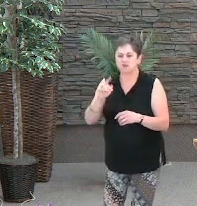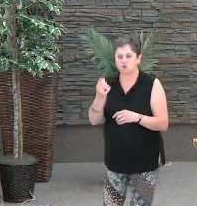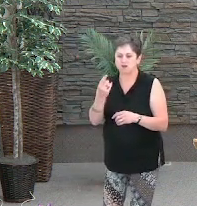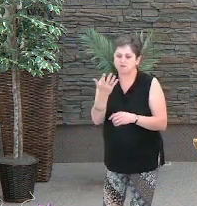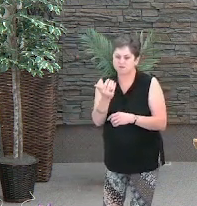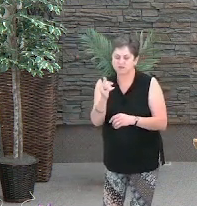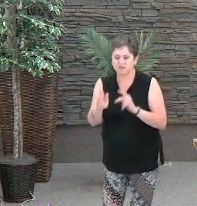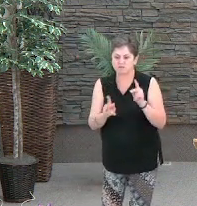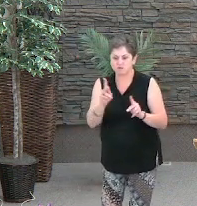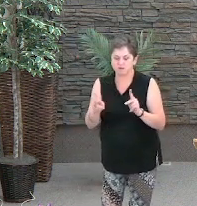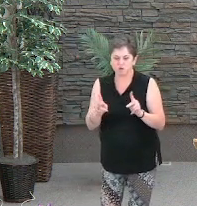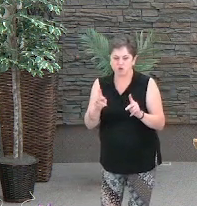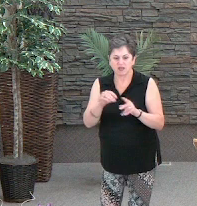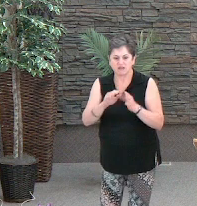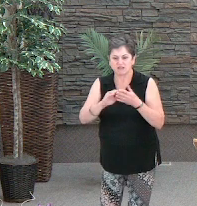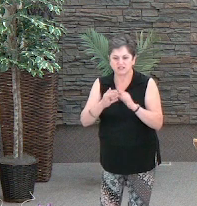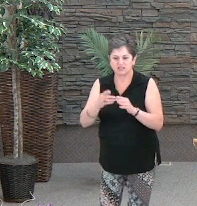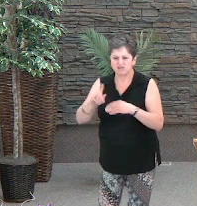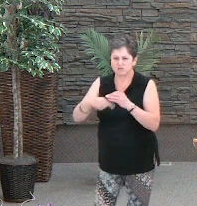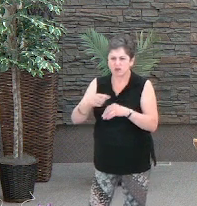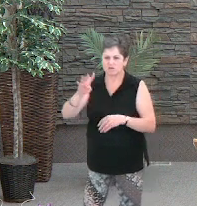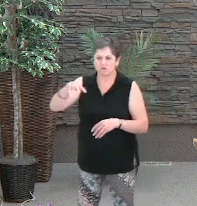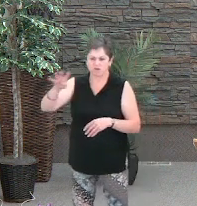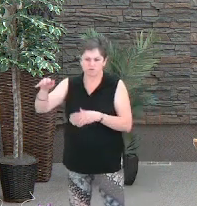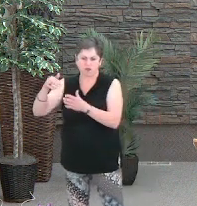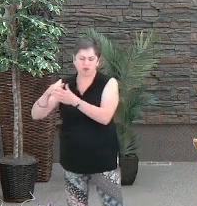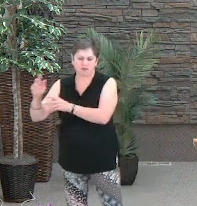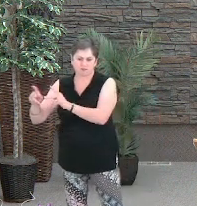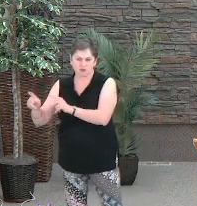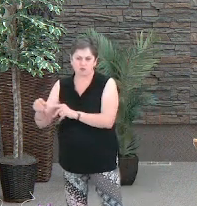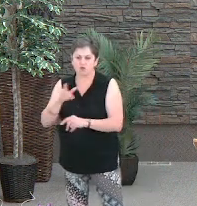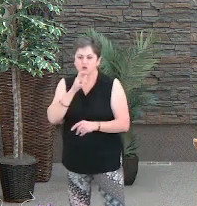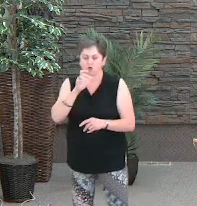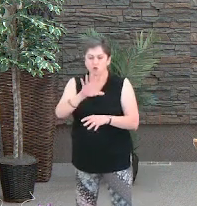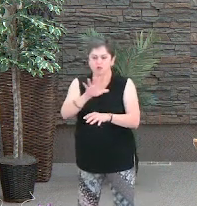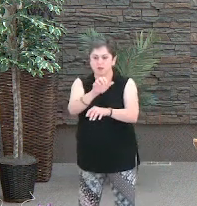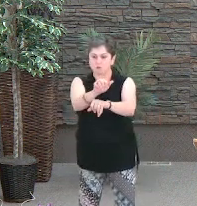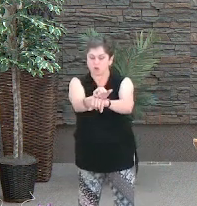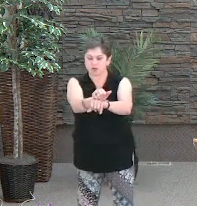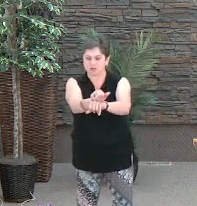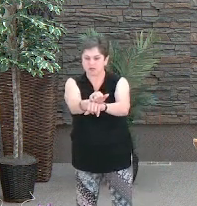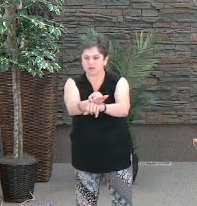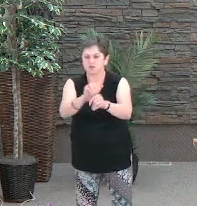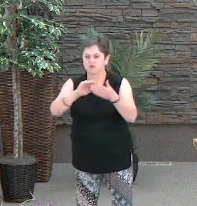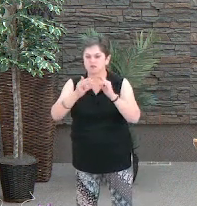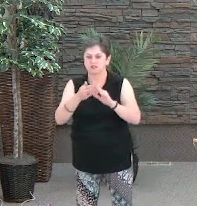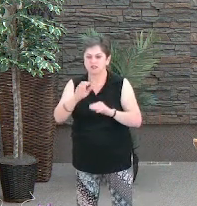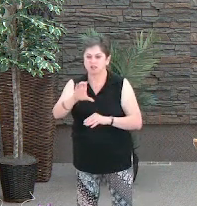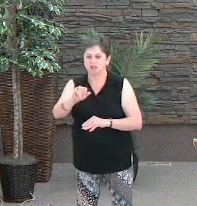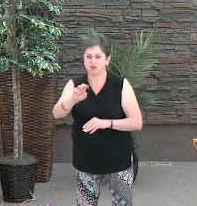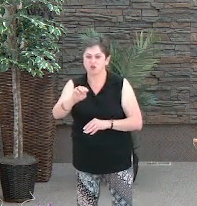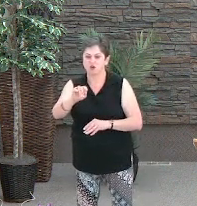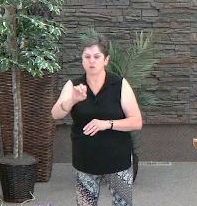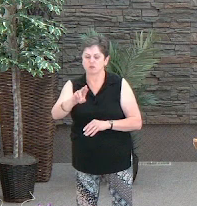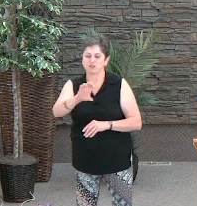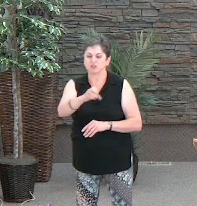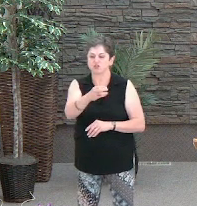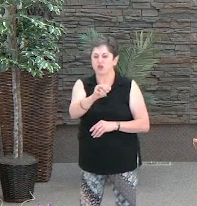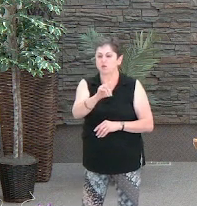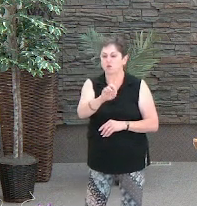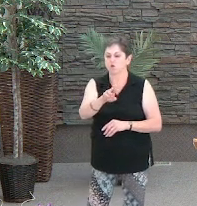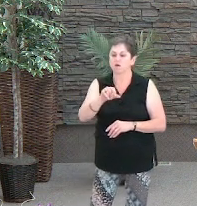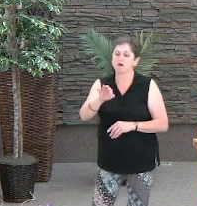of 15 people in a city of about 44,000 people that was appointed to the city of commerce, the Chamber of